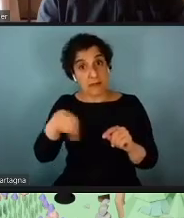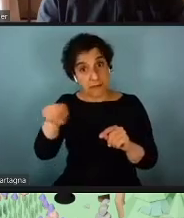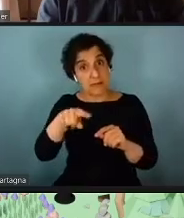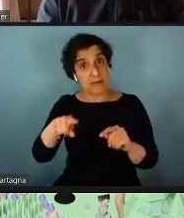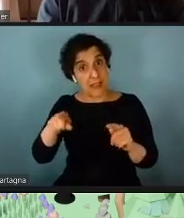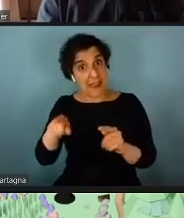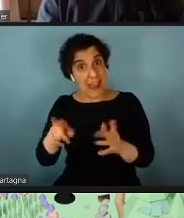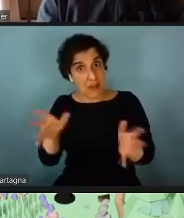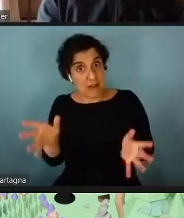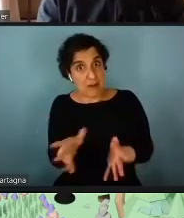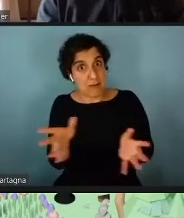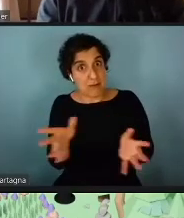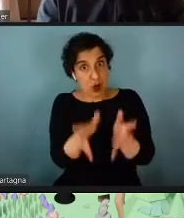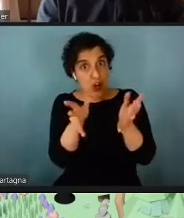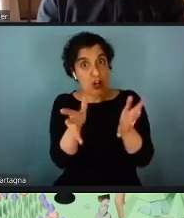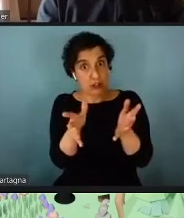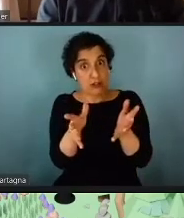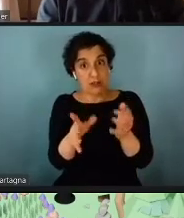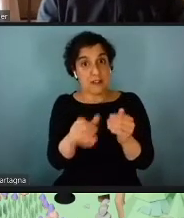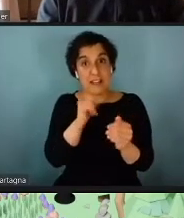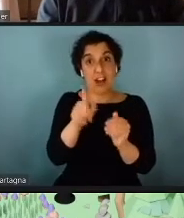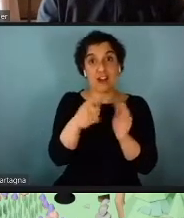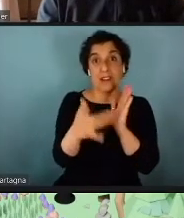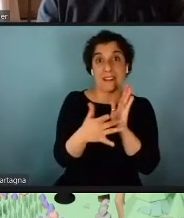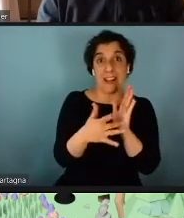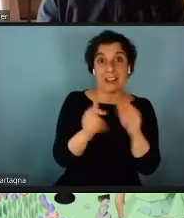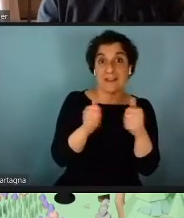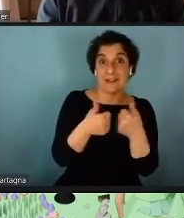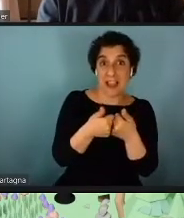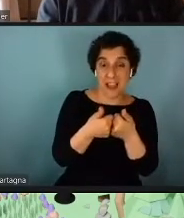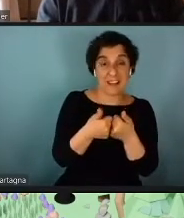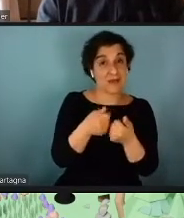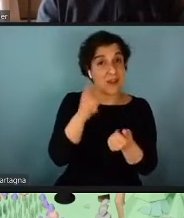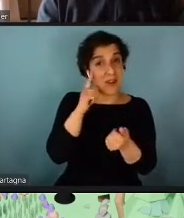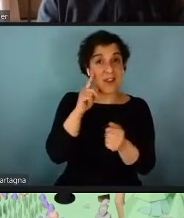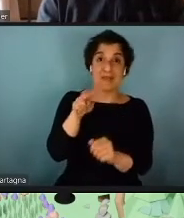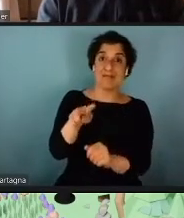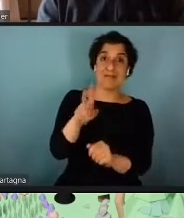beyond the technical challenge. So I thought that was a really, really nice story.